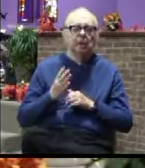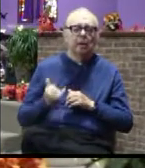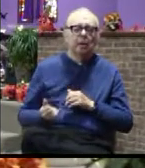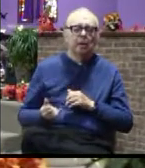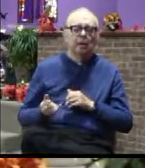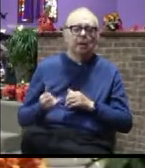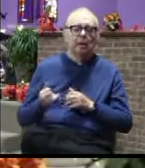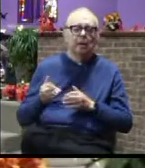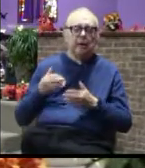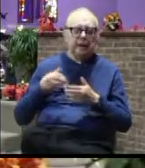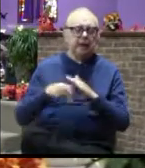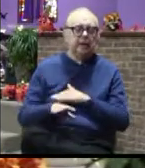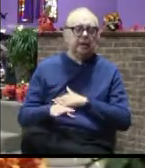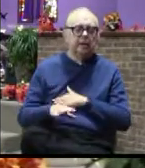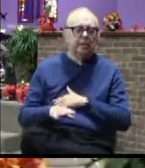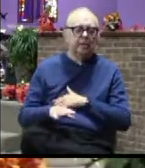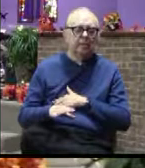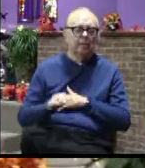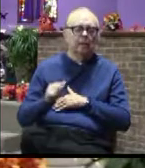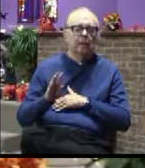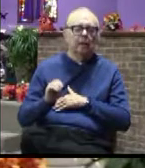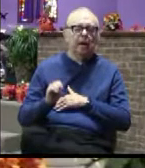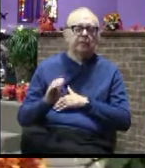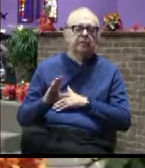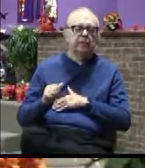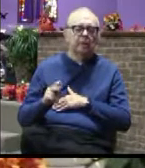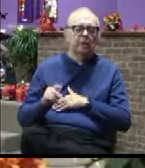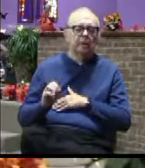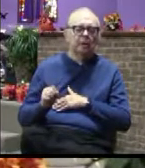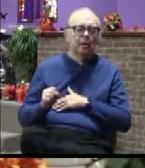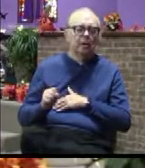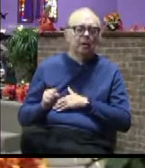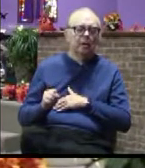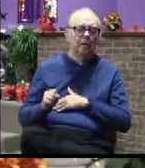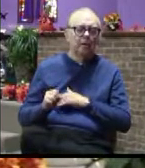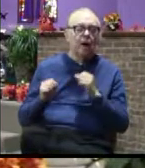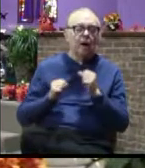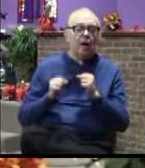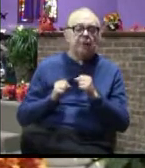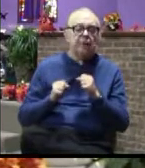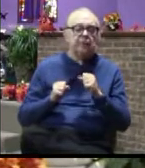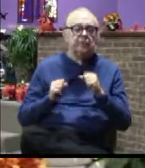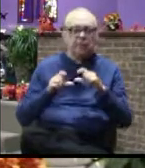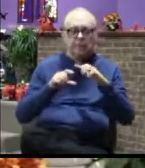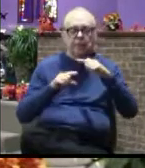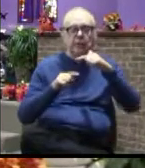because they can't get to their food supply because the ice caps are freezing